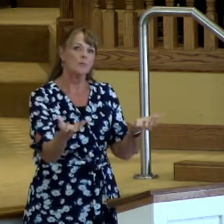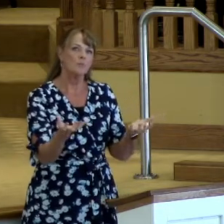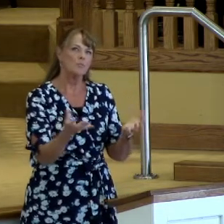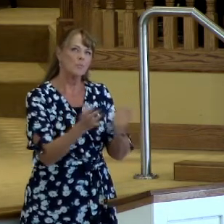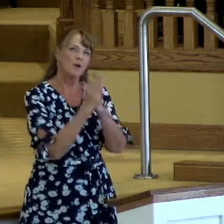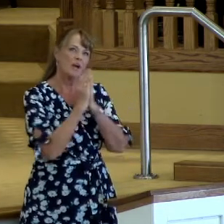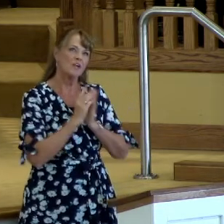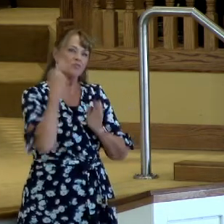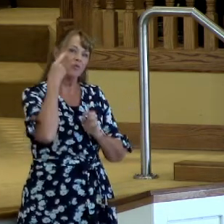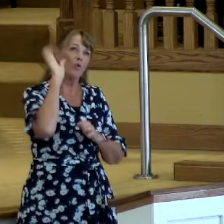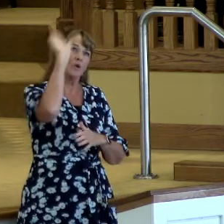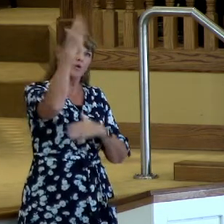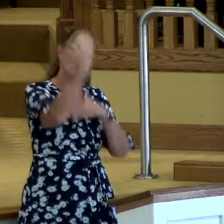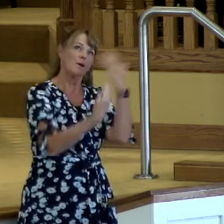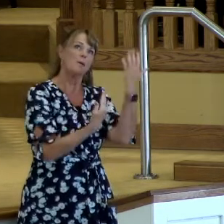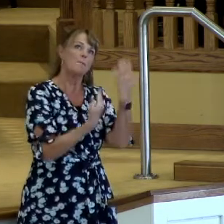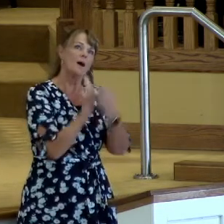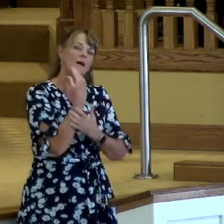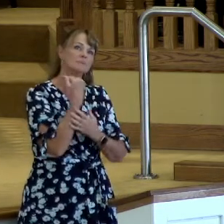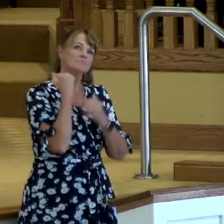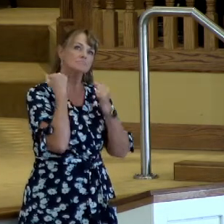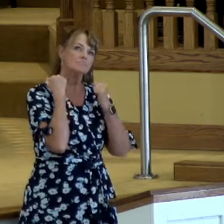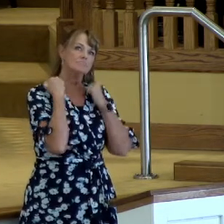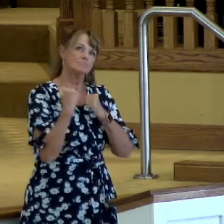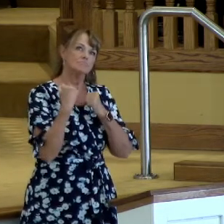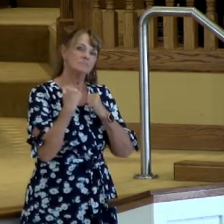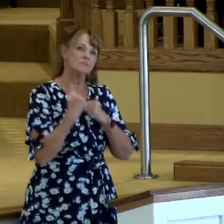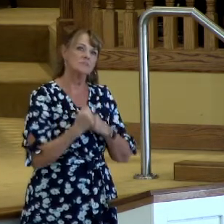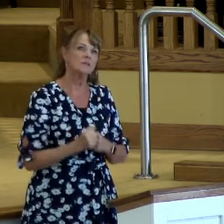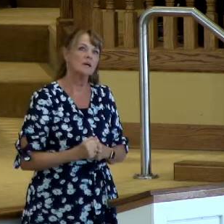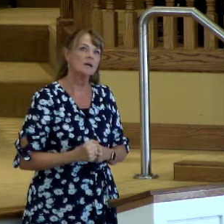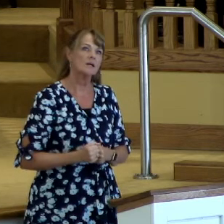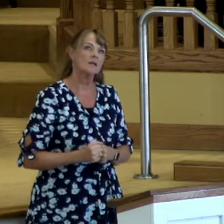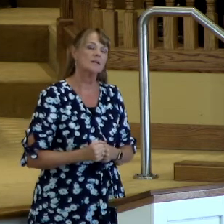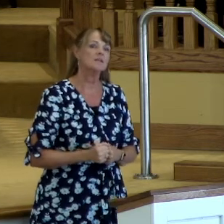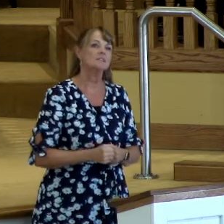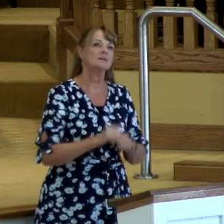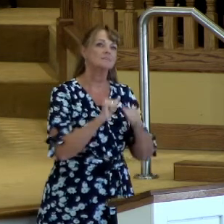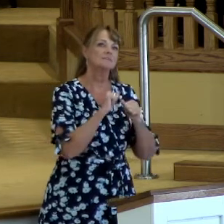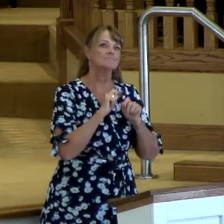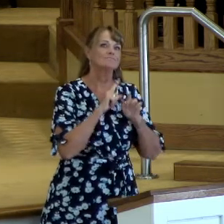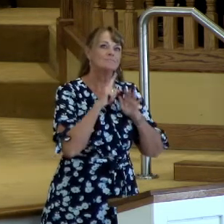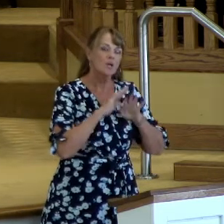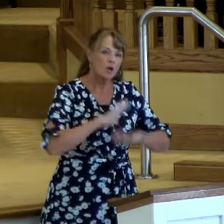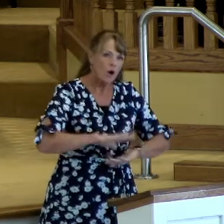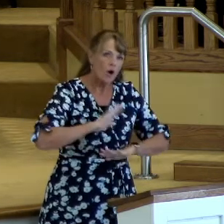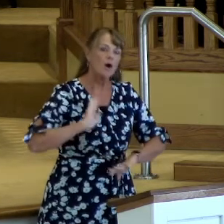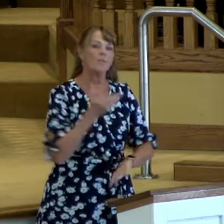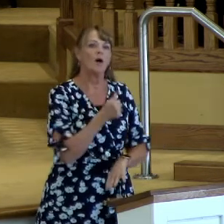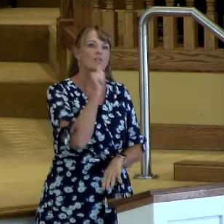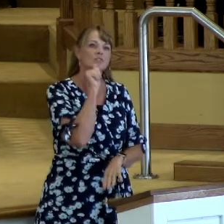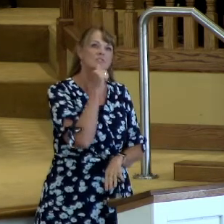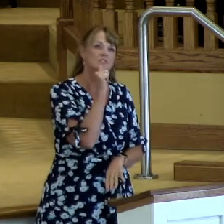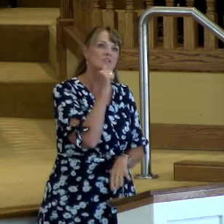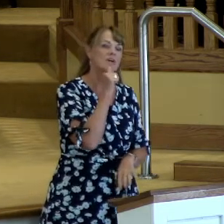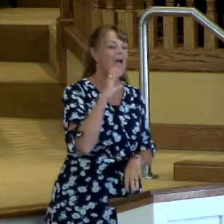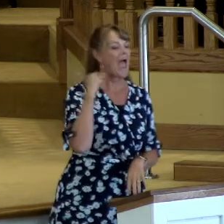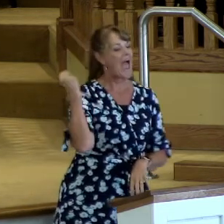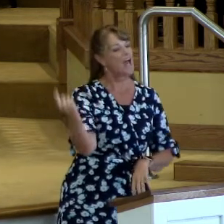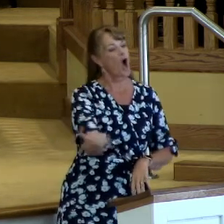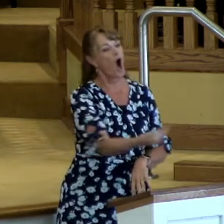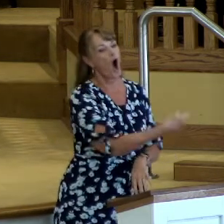your mighty hand to ease our suffering. And all